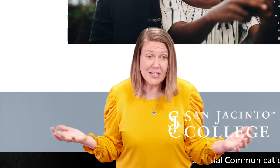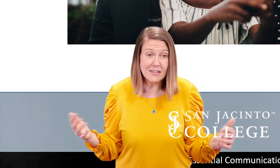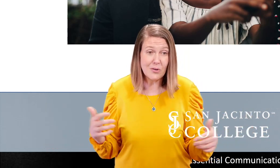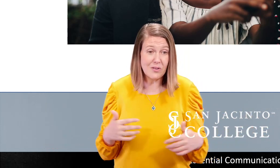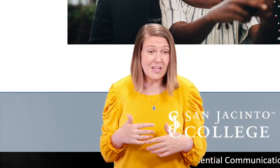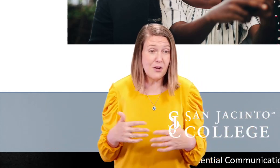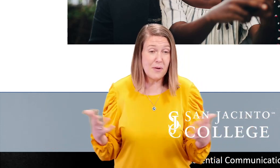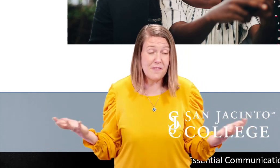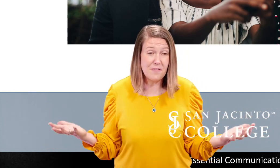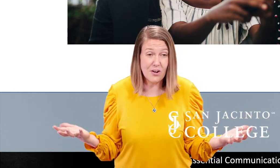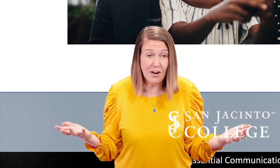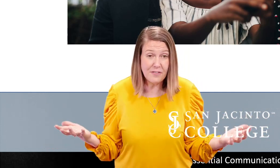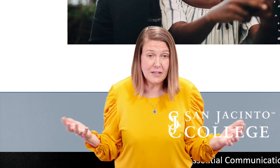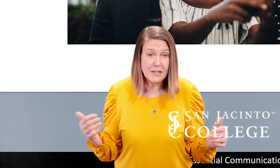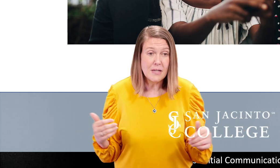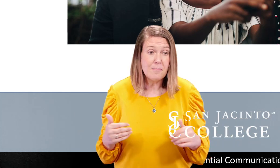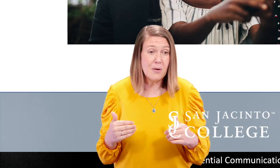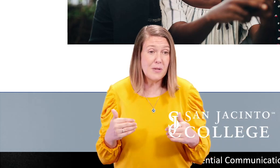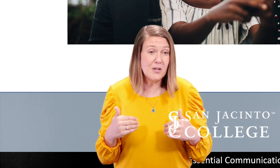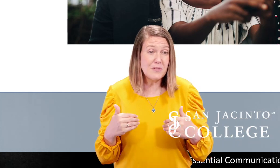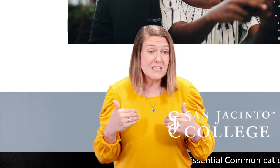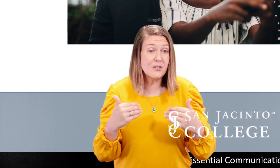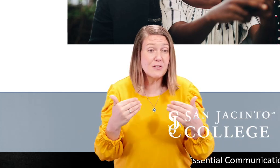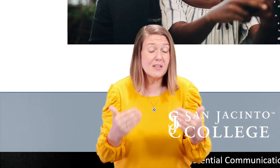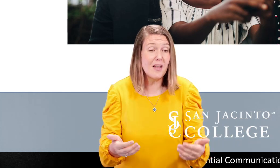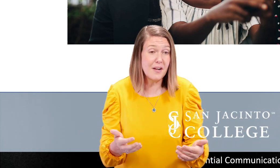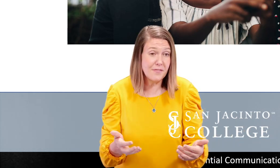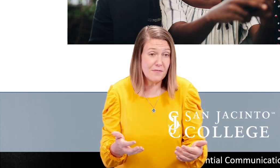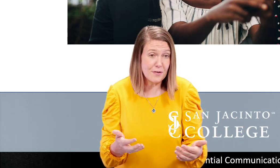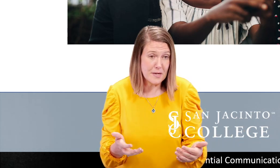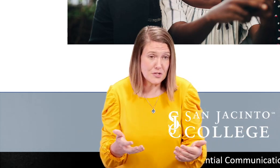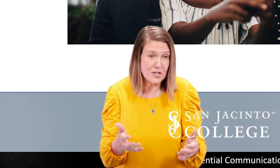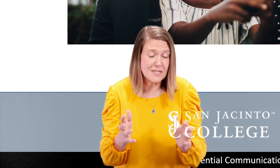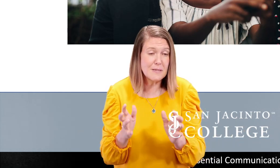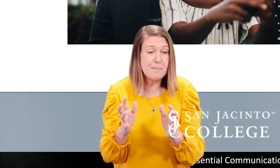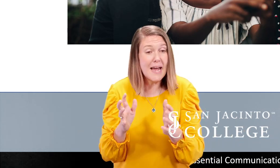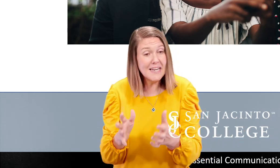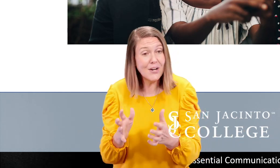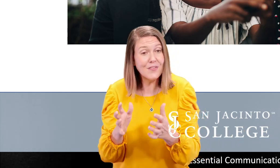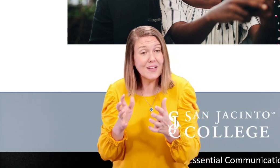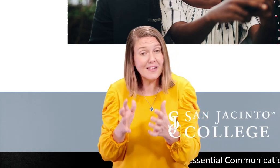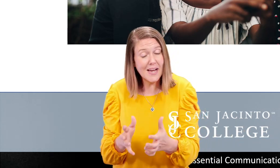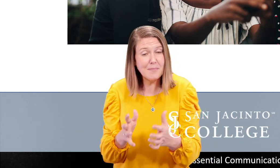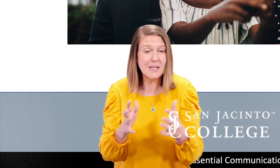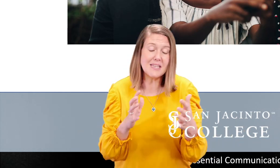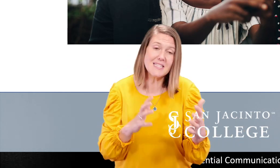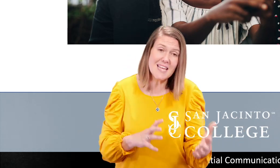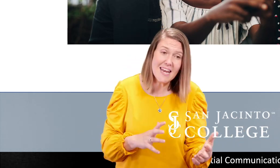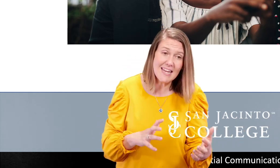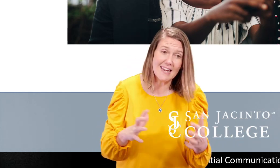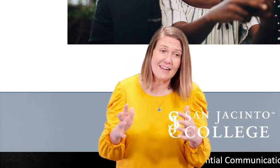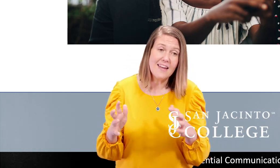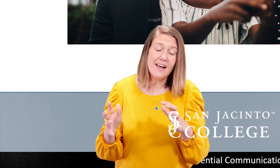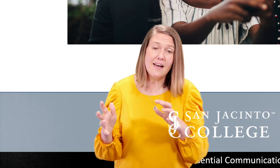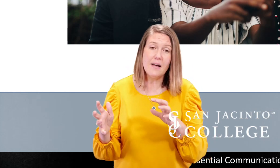much it? Or they know my favorite coffee, but we don't disclose a lot of information. Depending on the climate, the